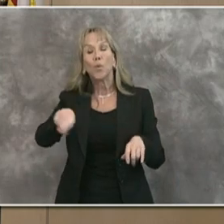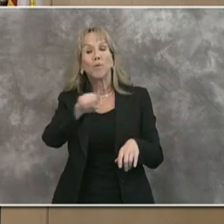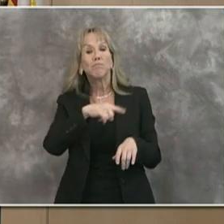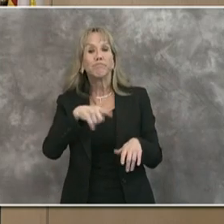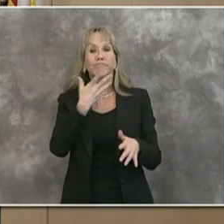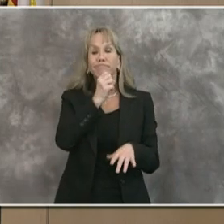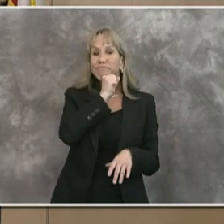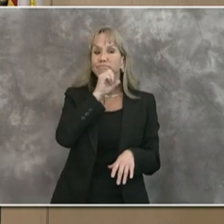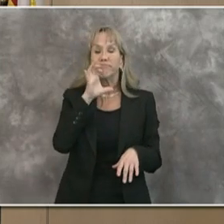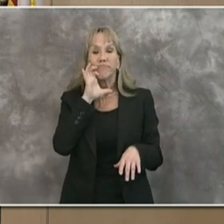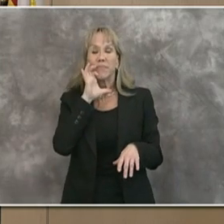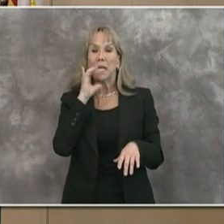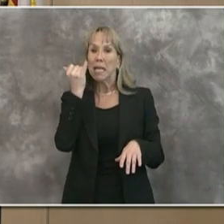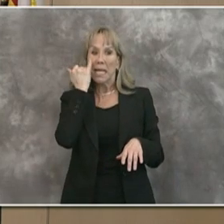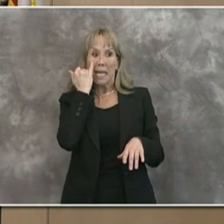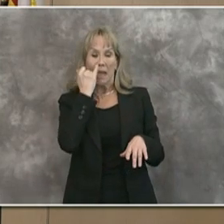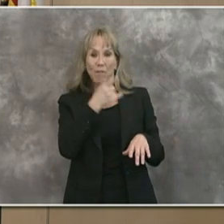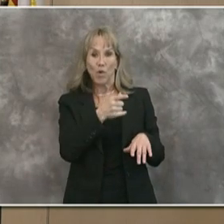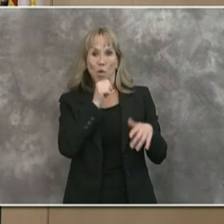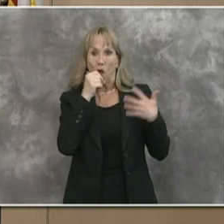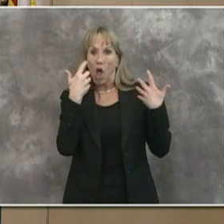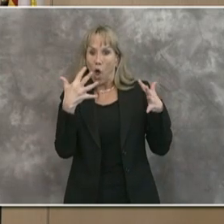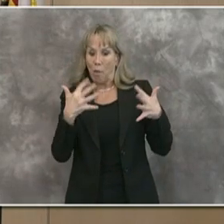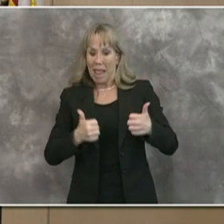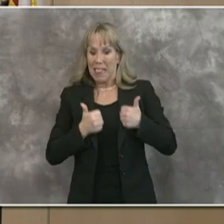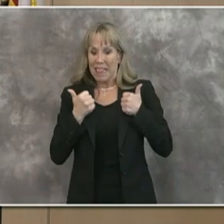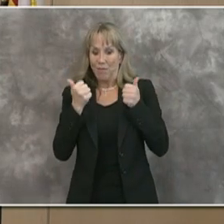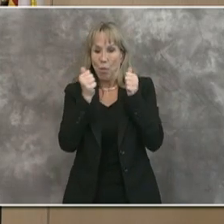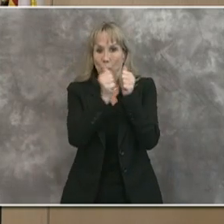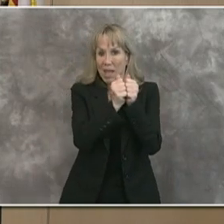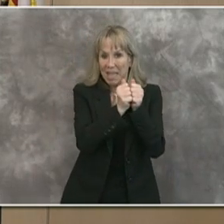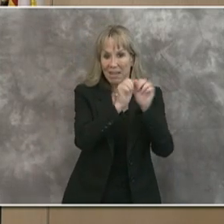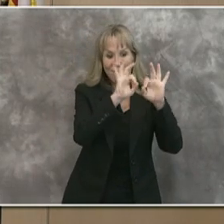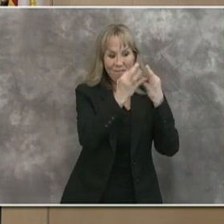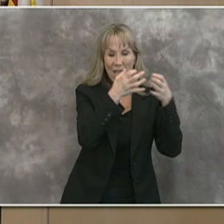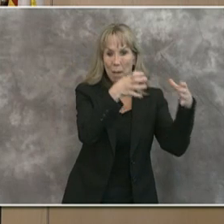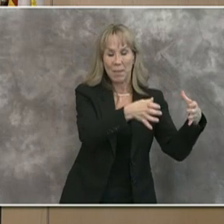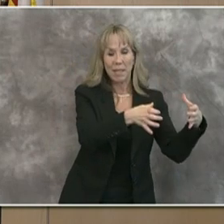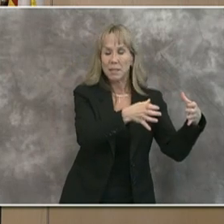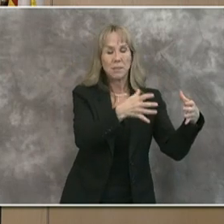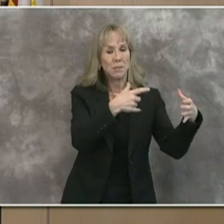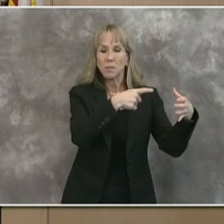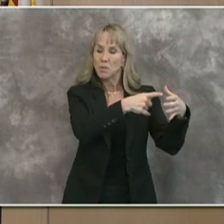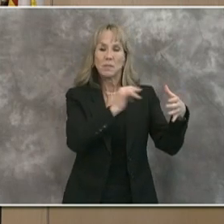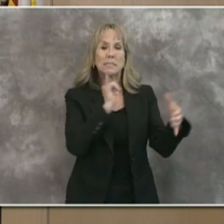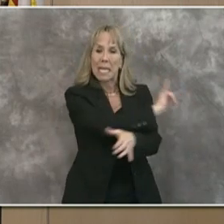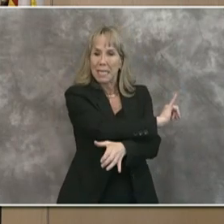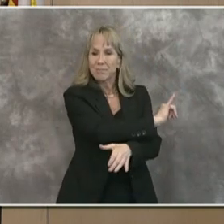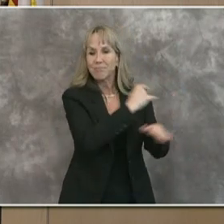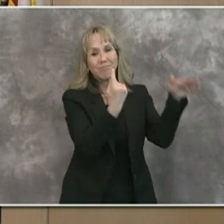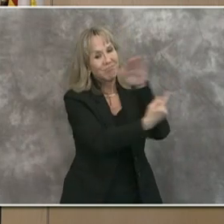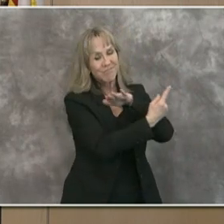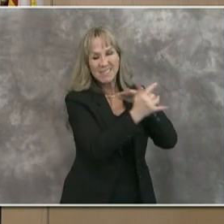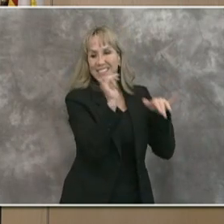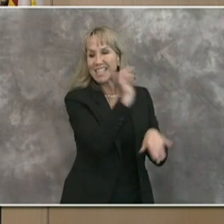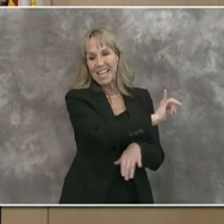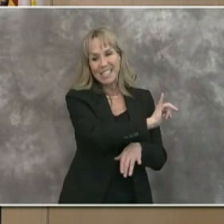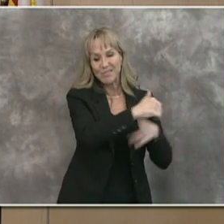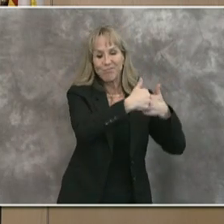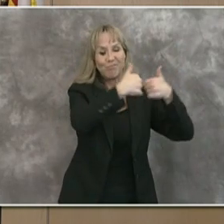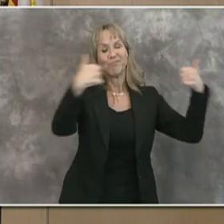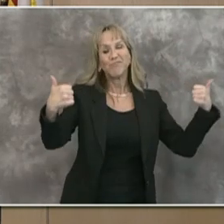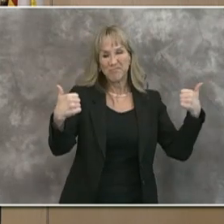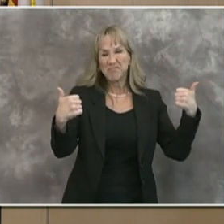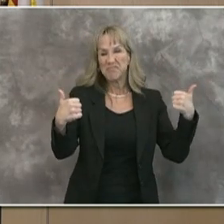individuals to, if they do not already live with their family members, for them to stay sequestered,